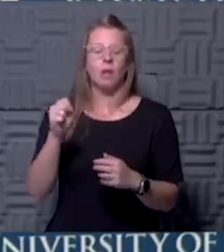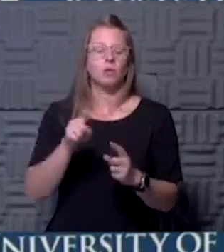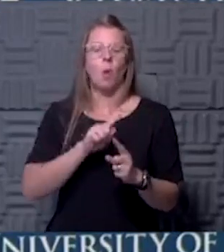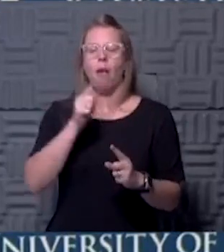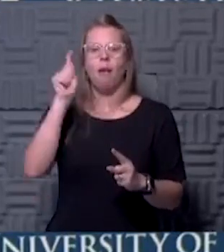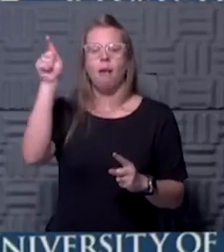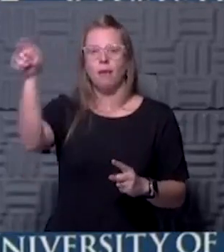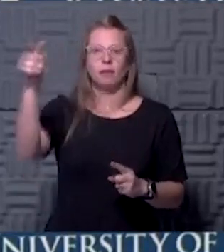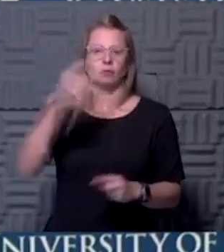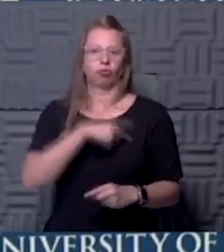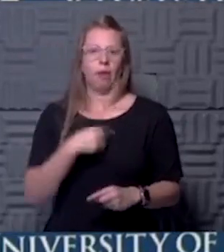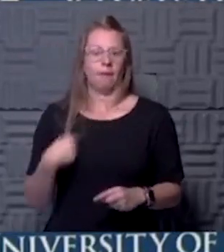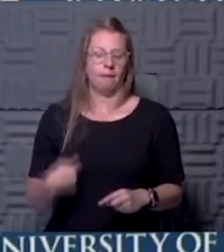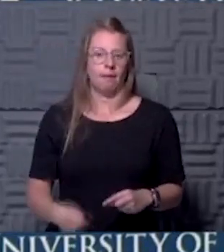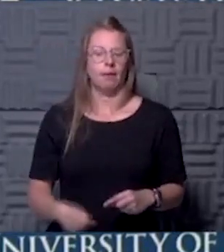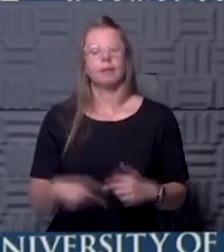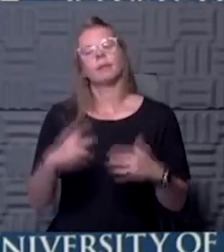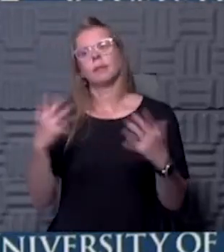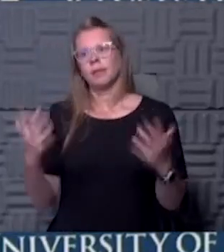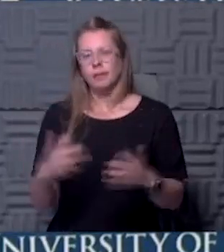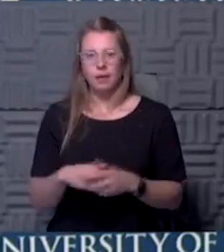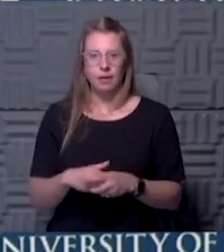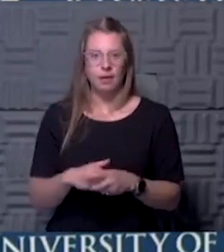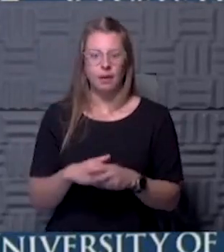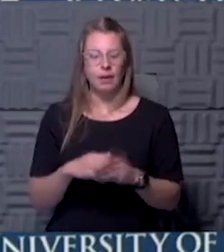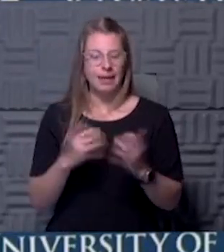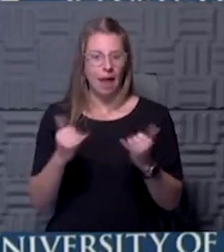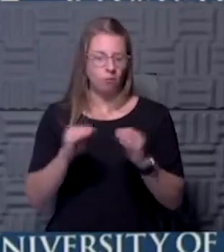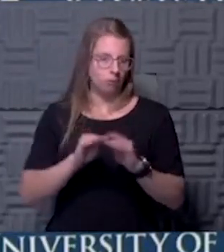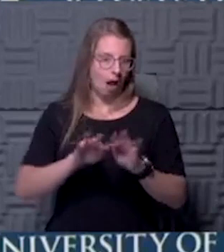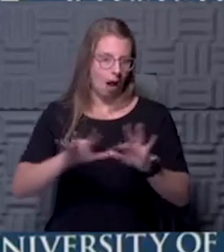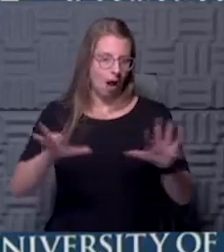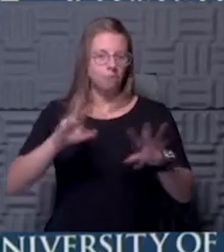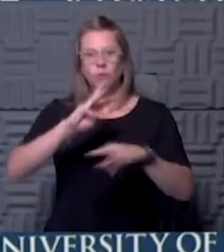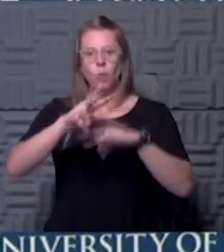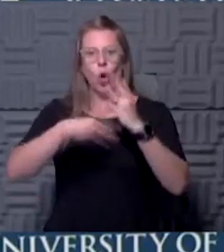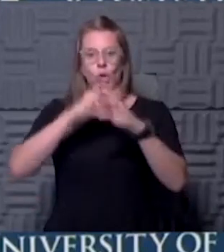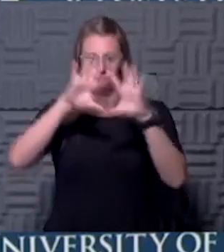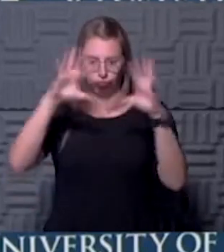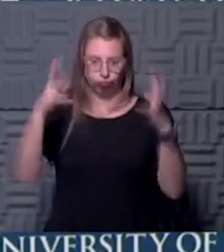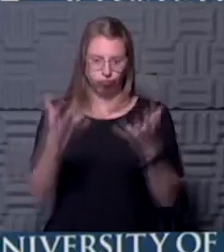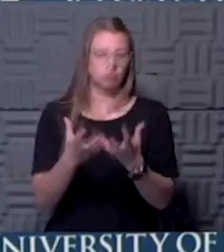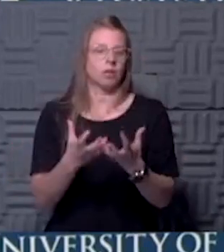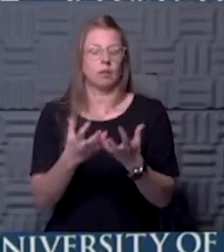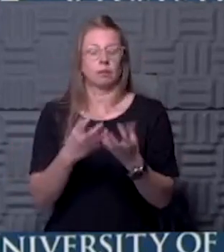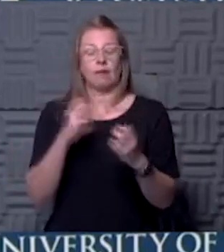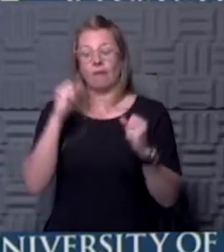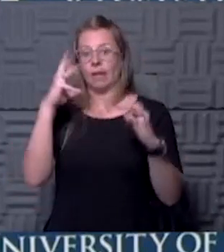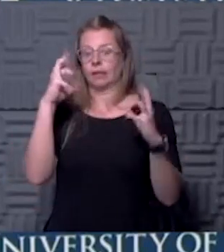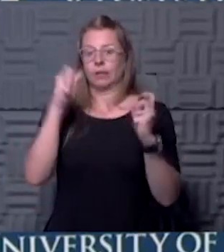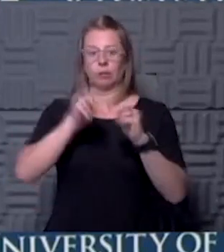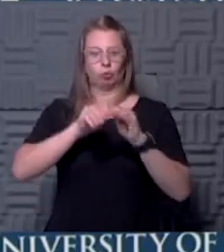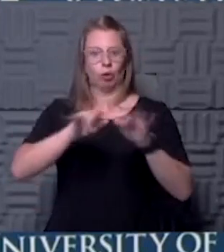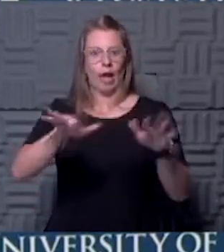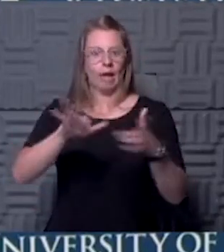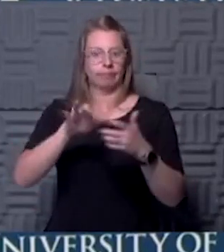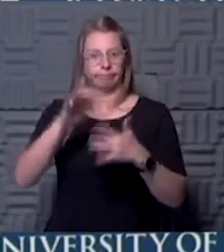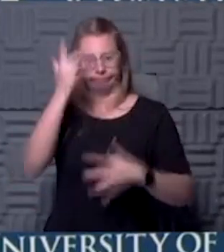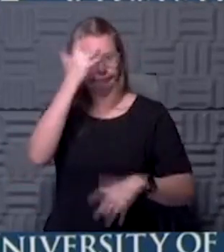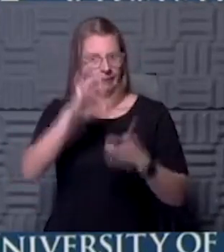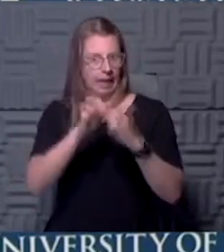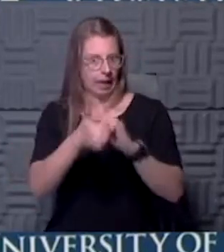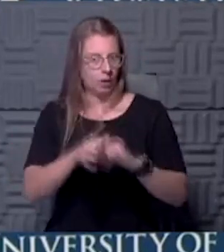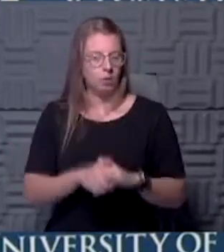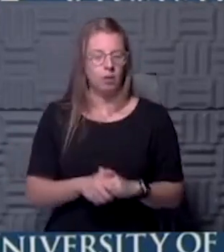China. Here we go. Here we've got it all over the world now. It's fascinating how this disease spreads, and so that's why we